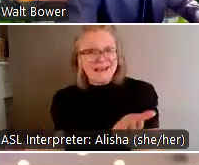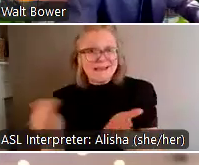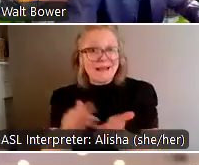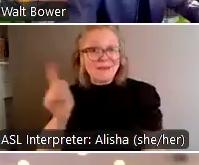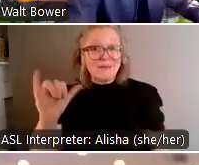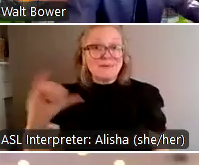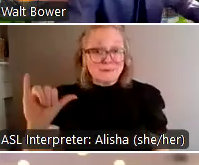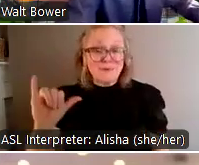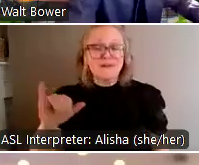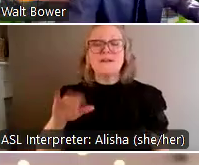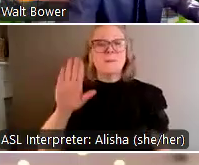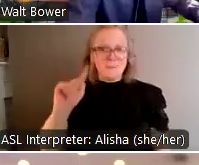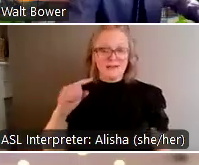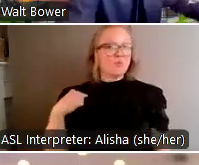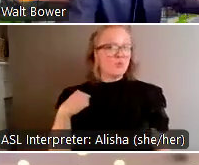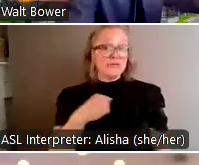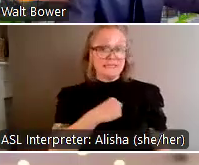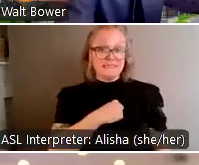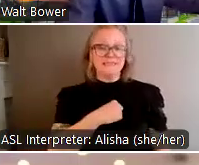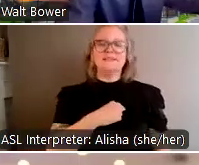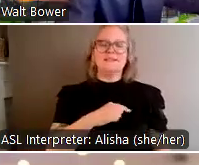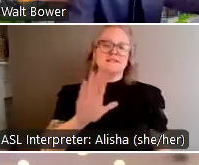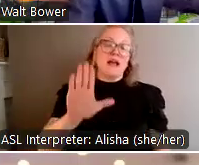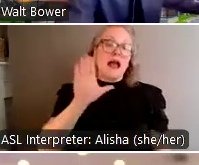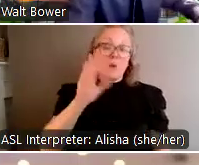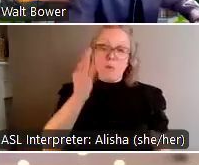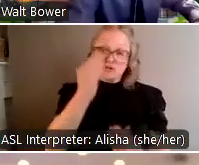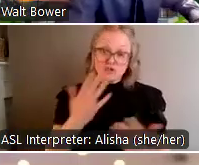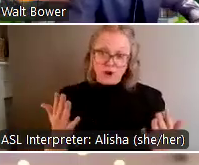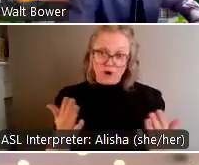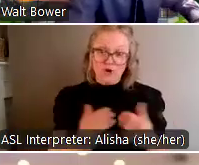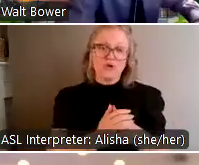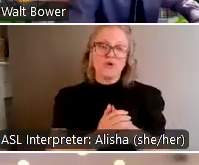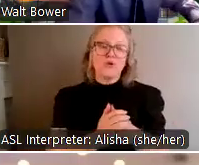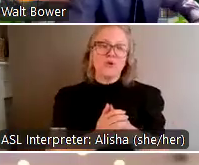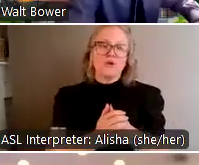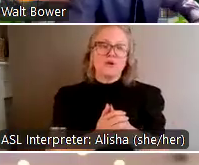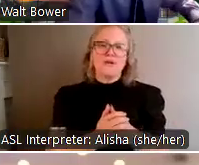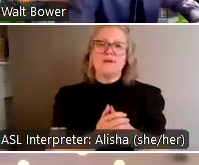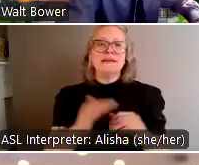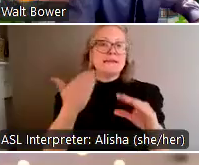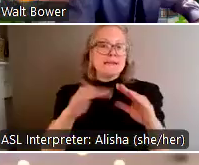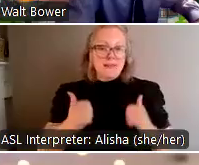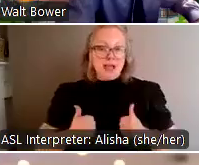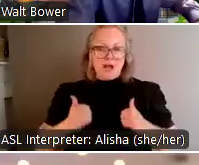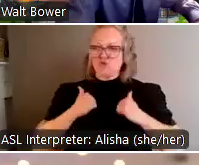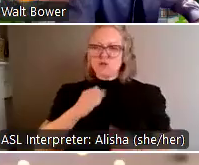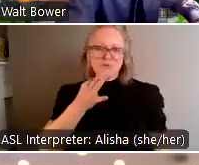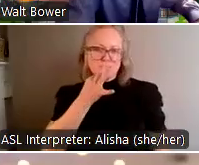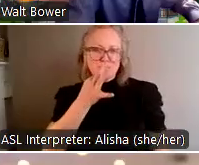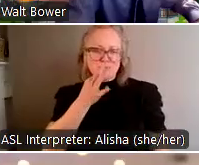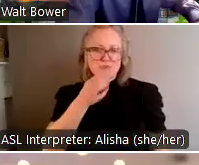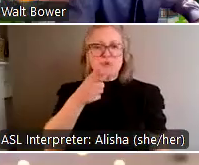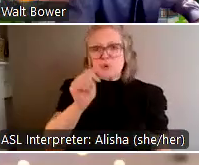But I will share a email address here in a little bit that you can